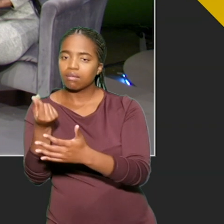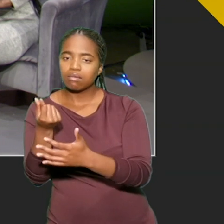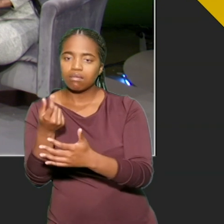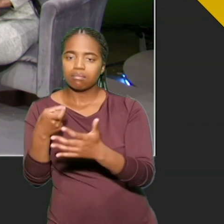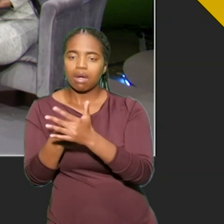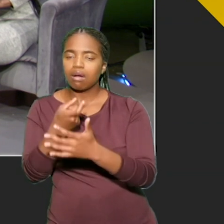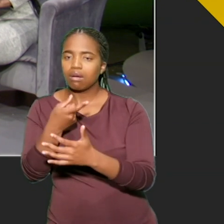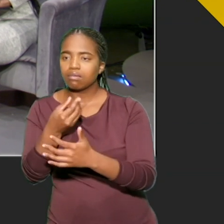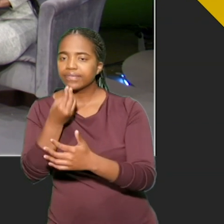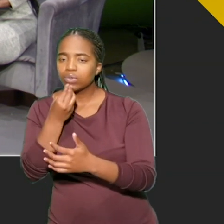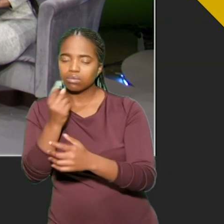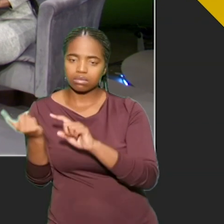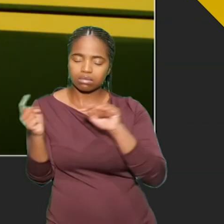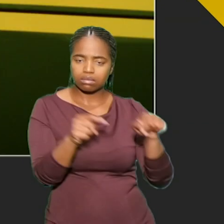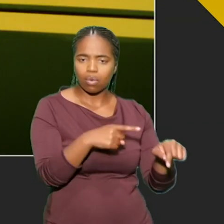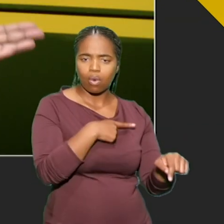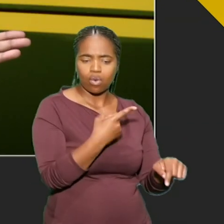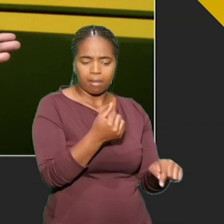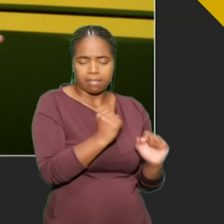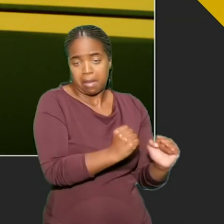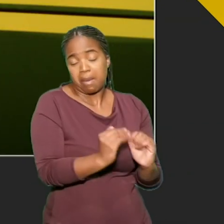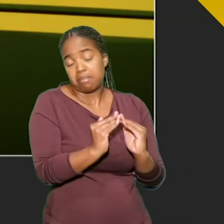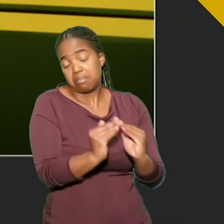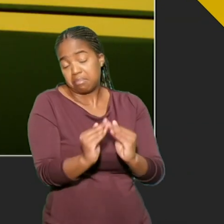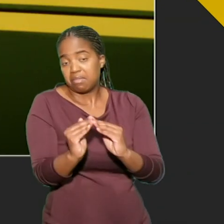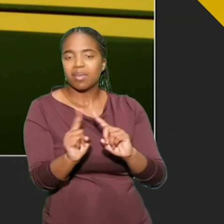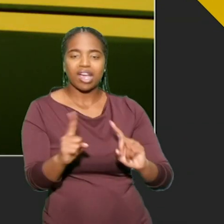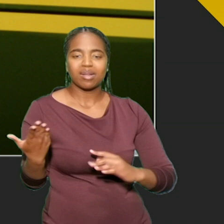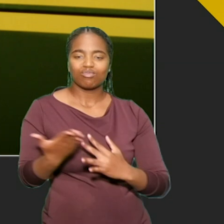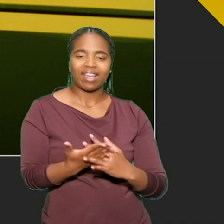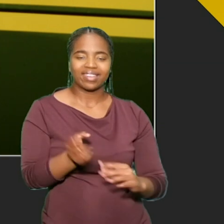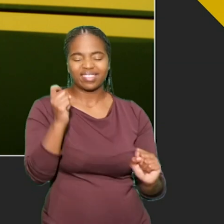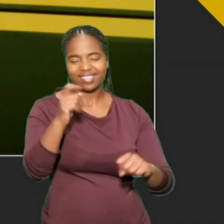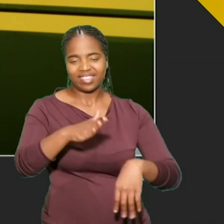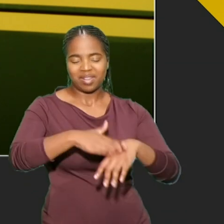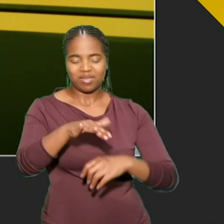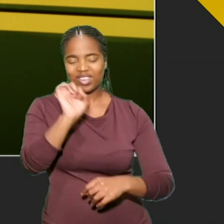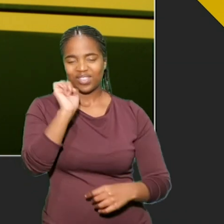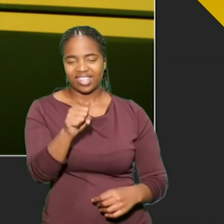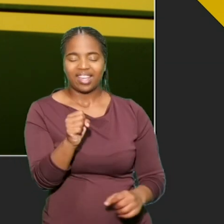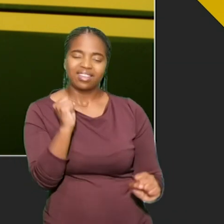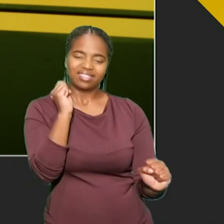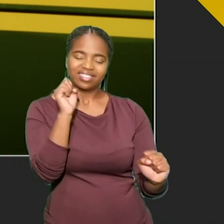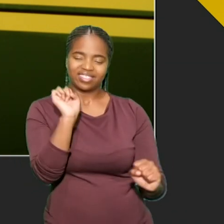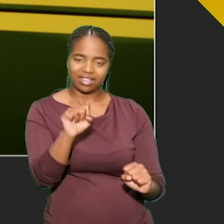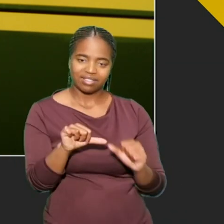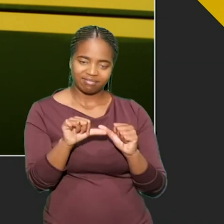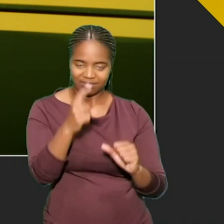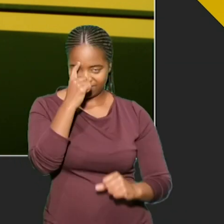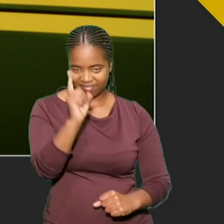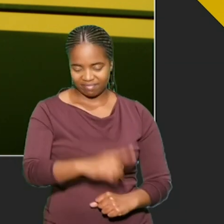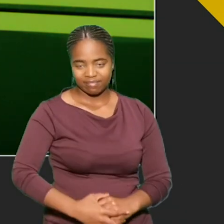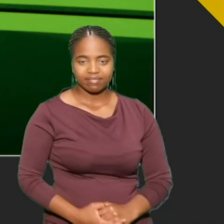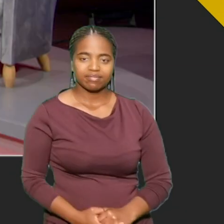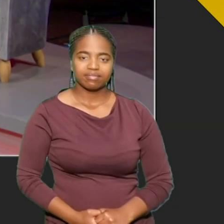Lukshini and you don't get any Lukshini? Yeah. What does it play? But in Yakabanganji, I'm going to start a ad break. Besbuya, Kulmano Putani, Akubega Sponis, and Yakabanga Yakabanganai.